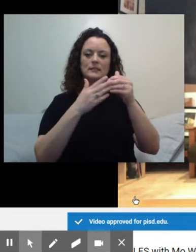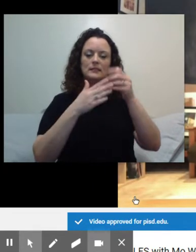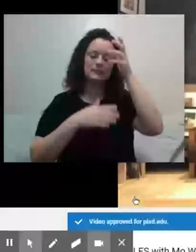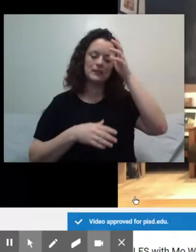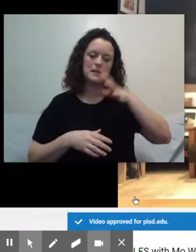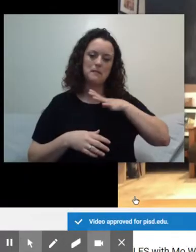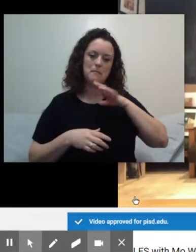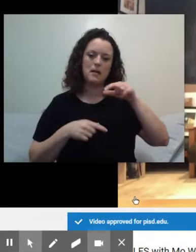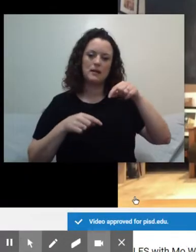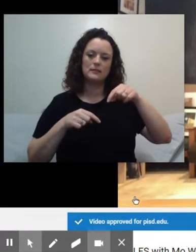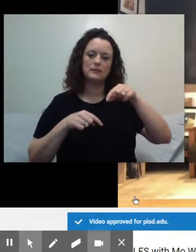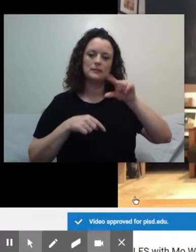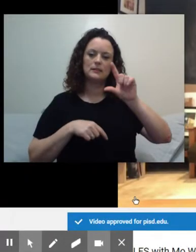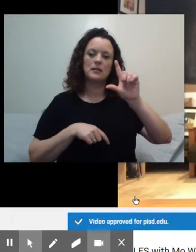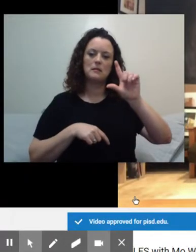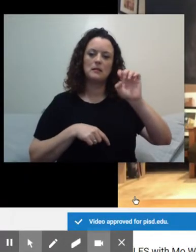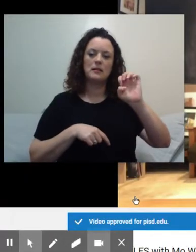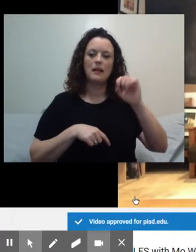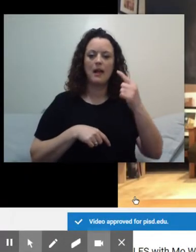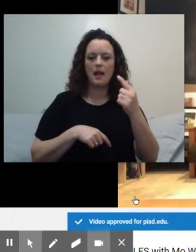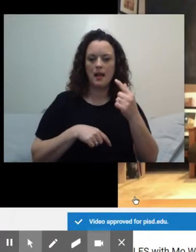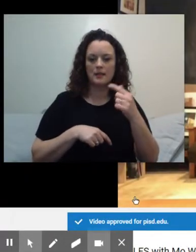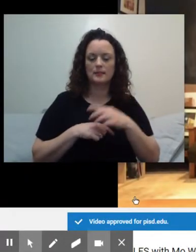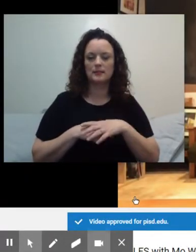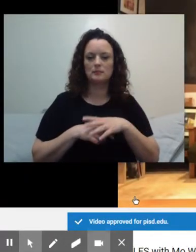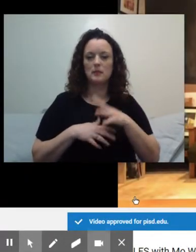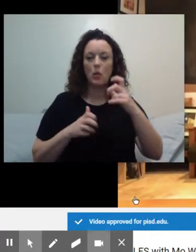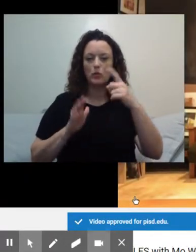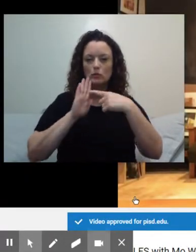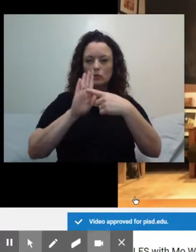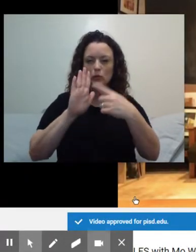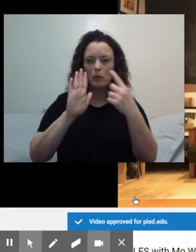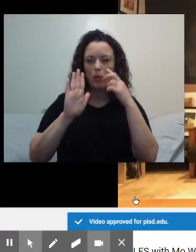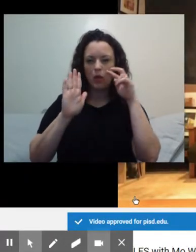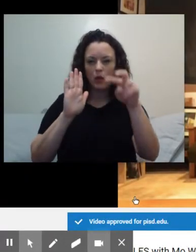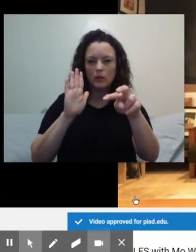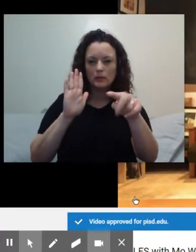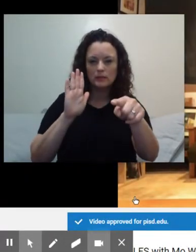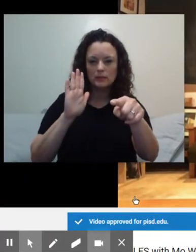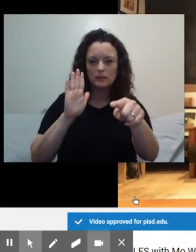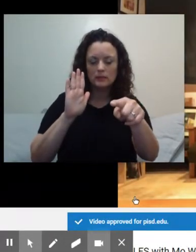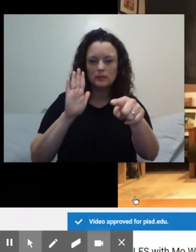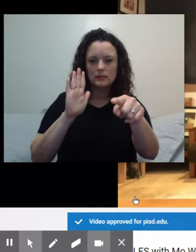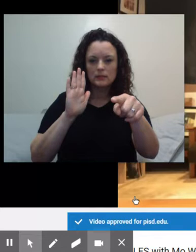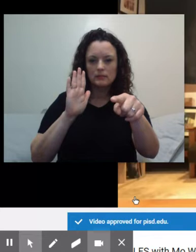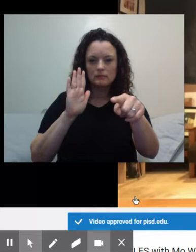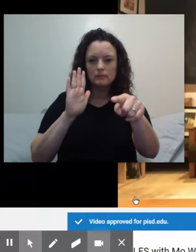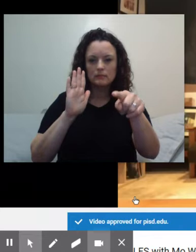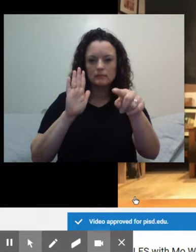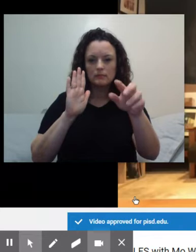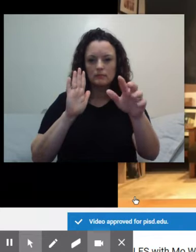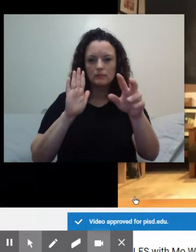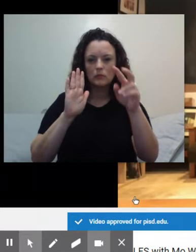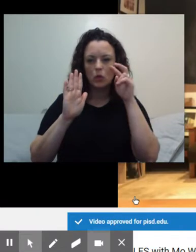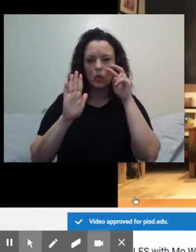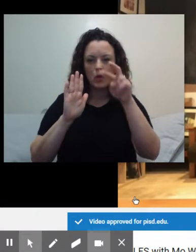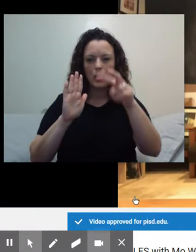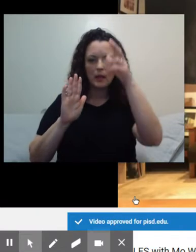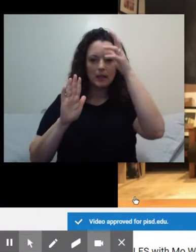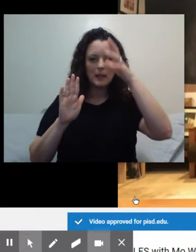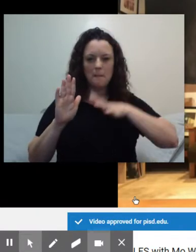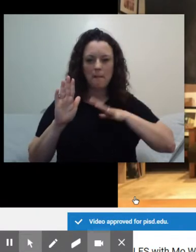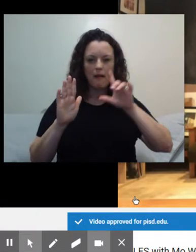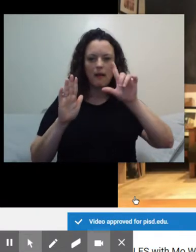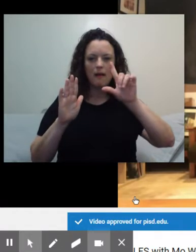cover. But I want to show you something. I want you to take a good look at that cover, and I want you to take a good look at that man's